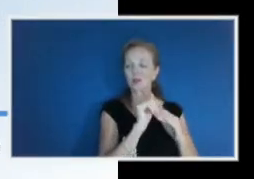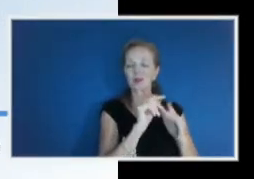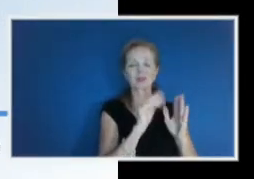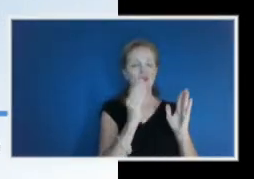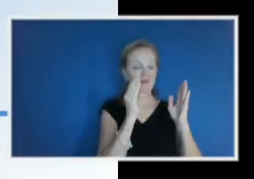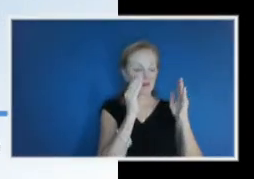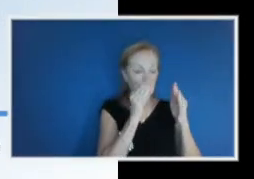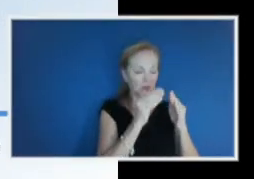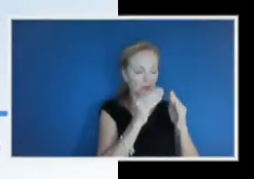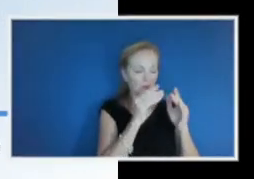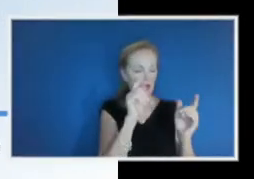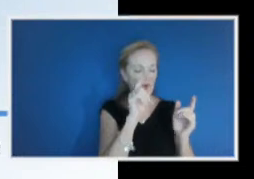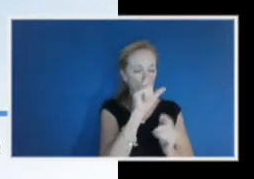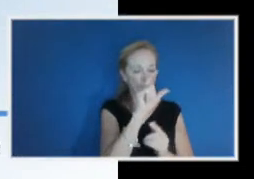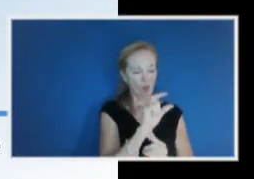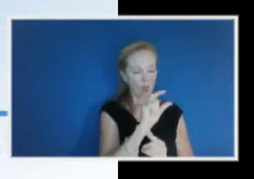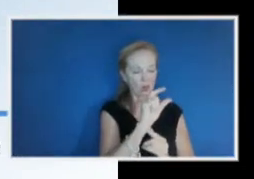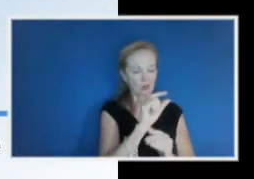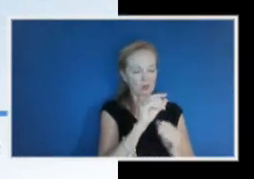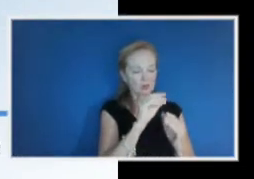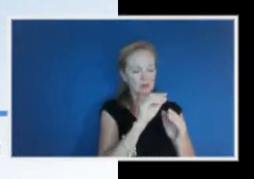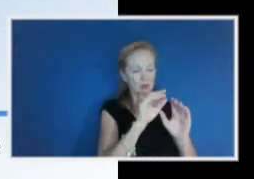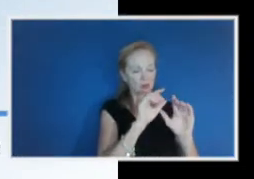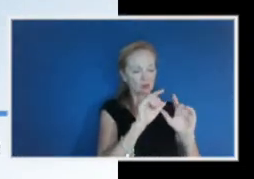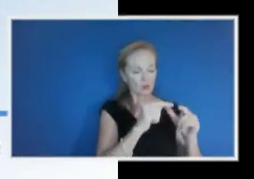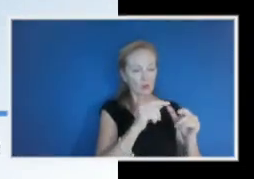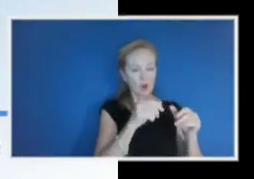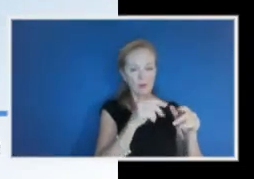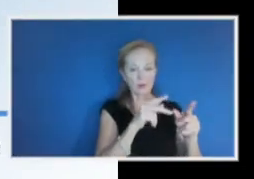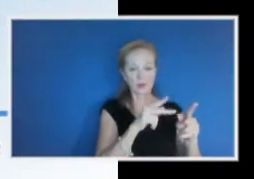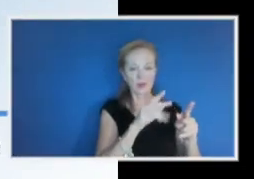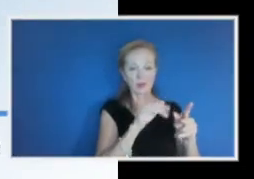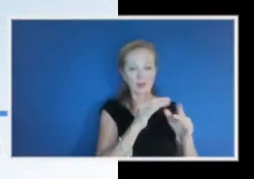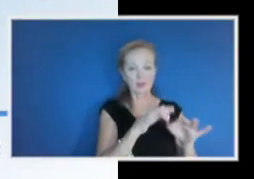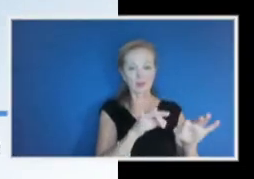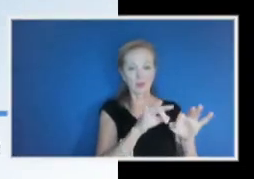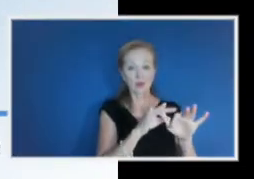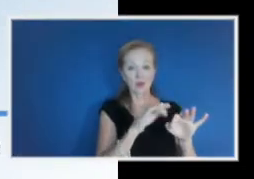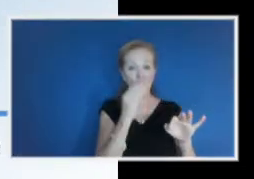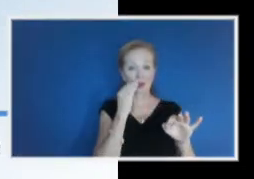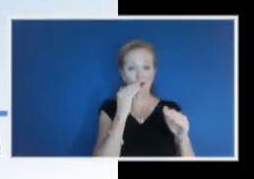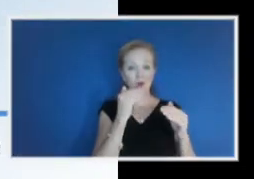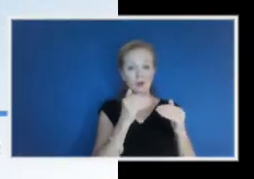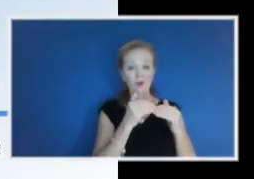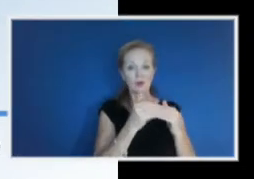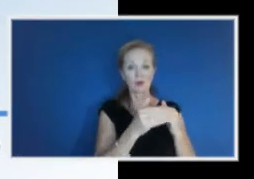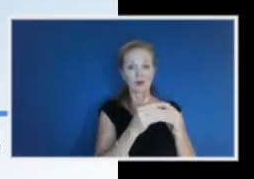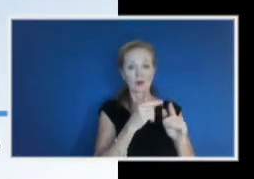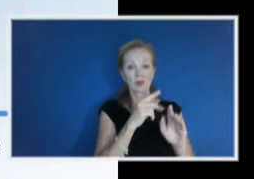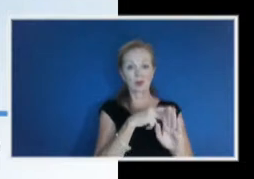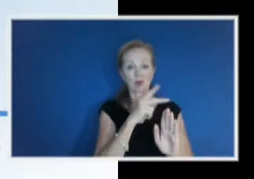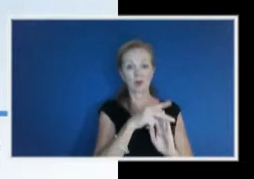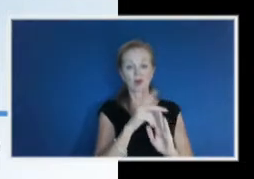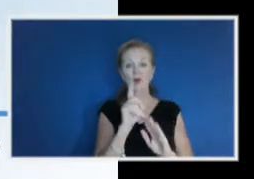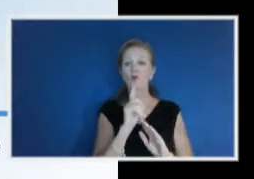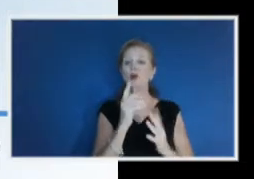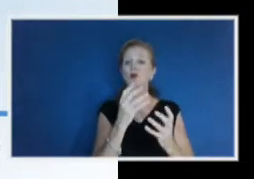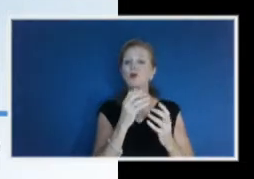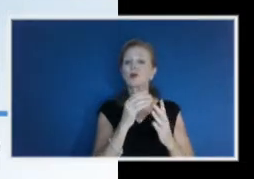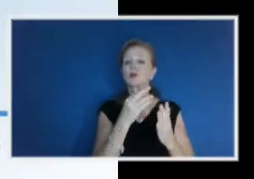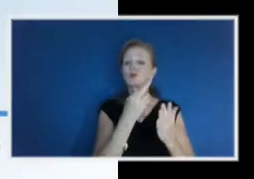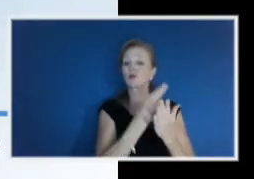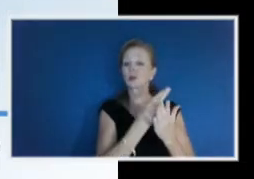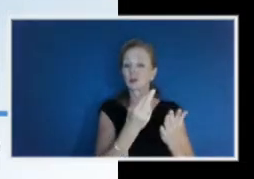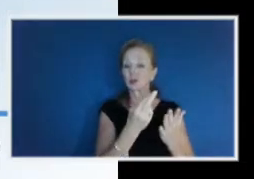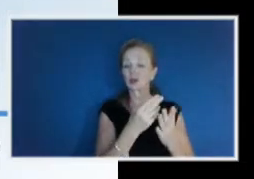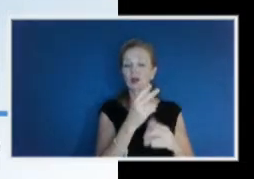subset of opportunities. And this, I think, matters for what you want to do as you're moving forward with your program. Where do you want to put resources? What